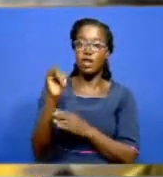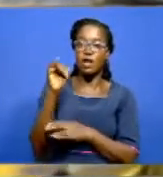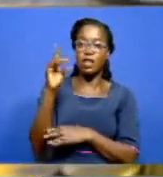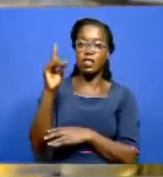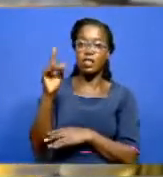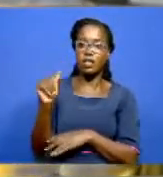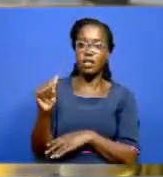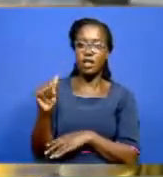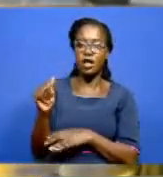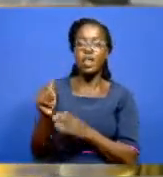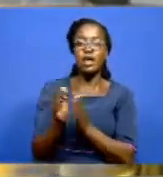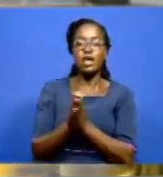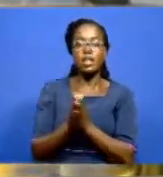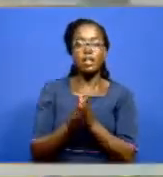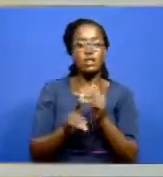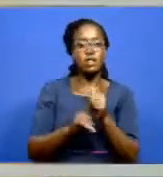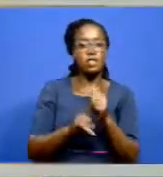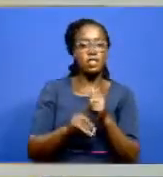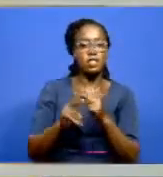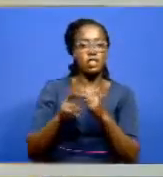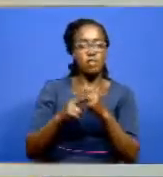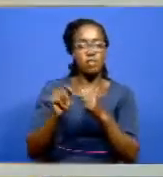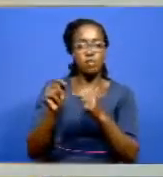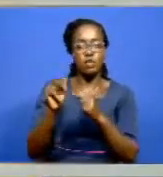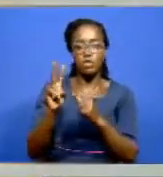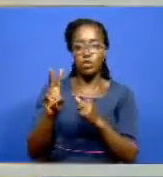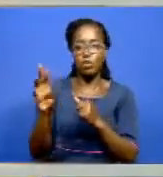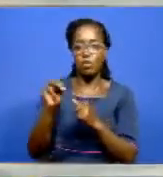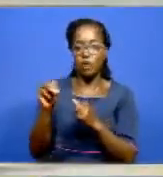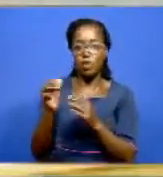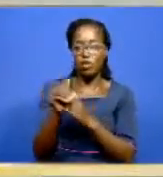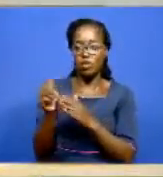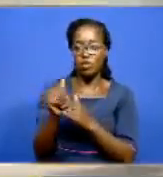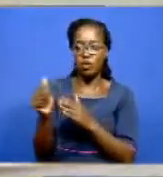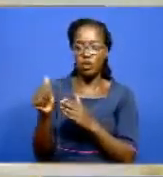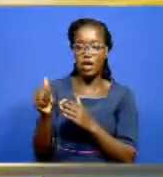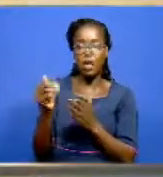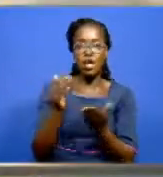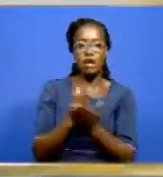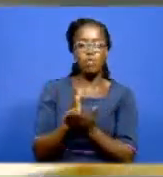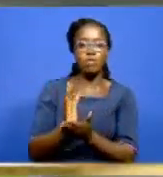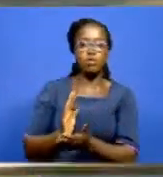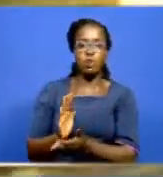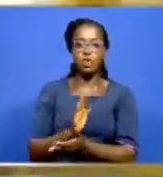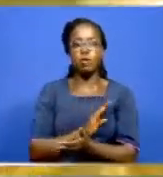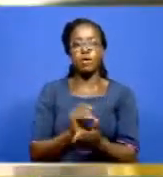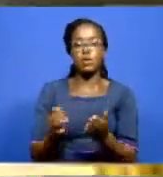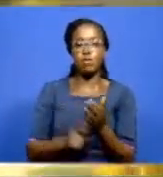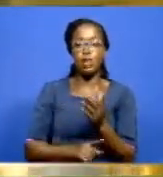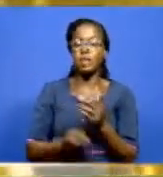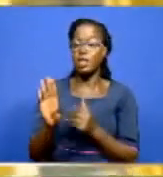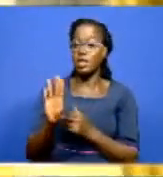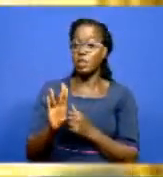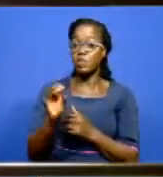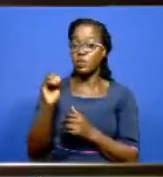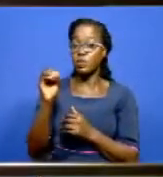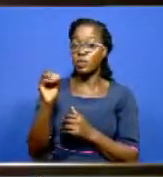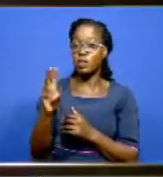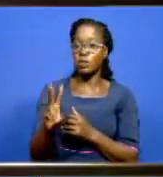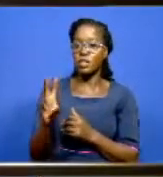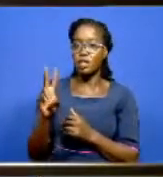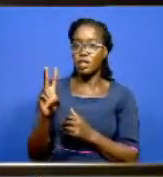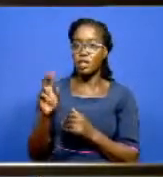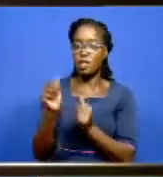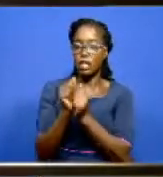and $67.2 million CTF approved by the board in April 2019 for this project.